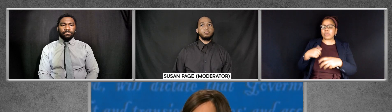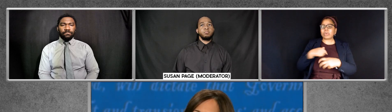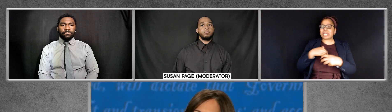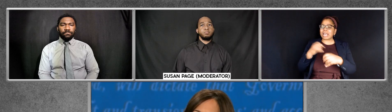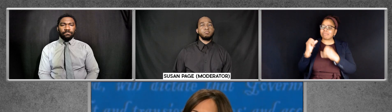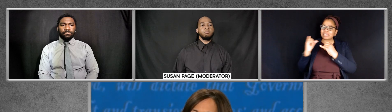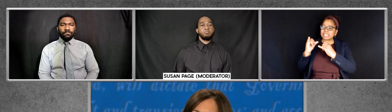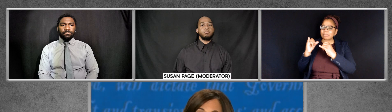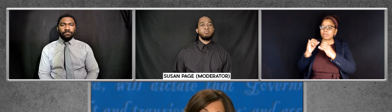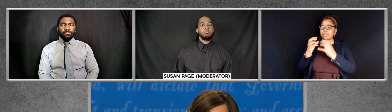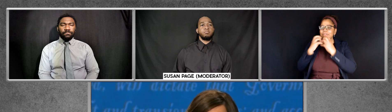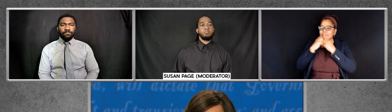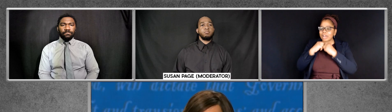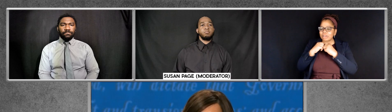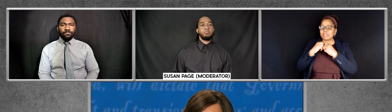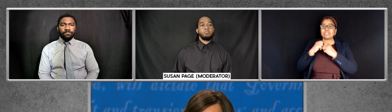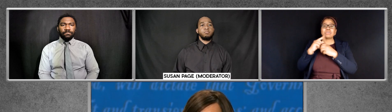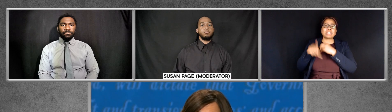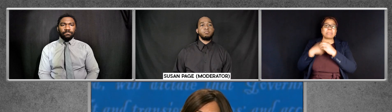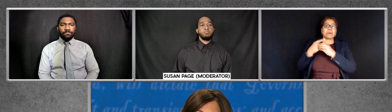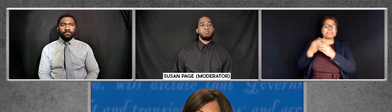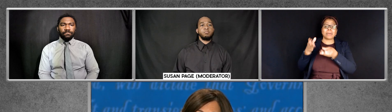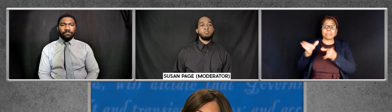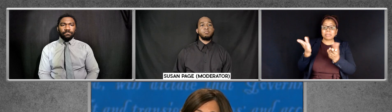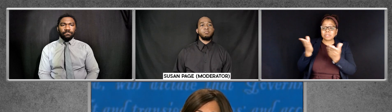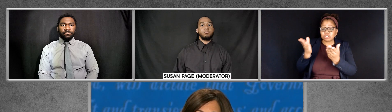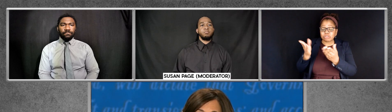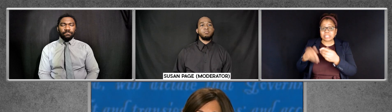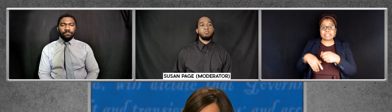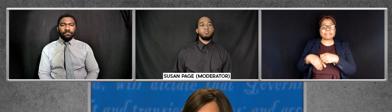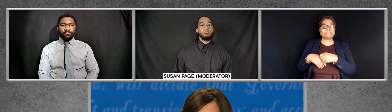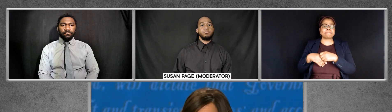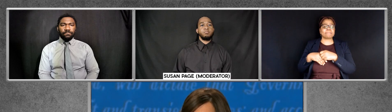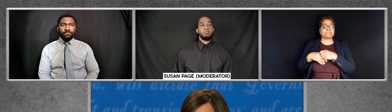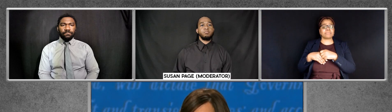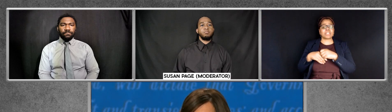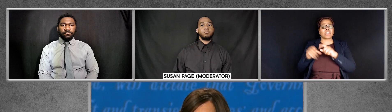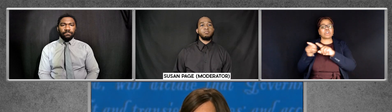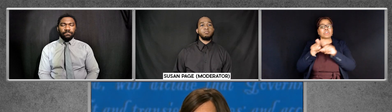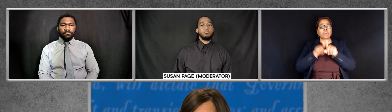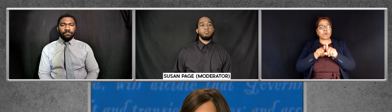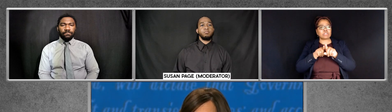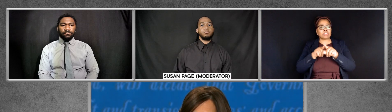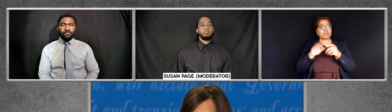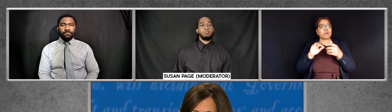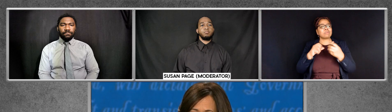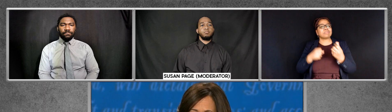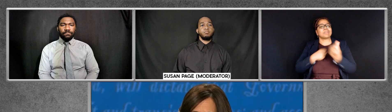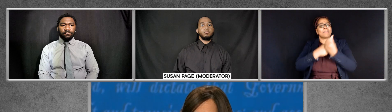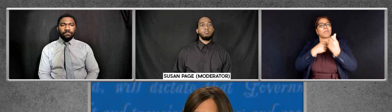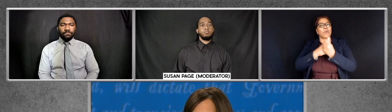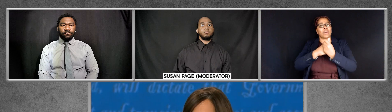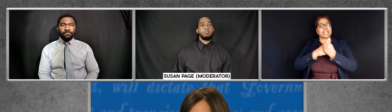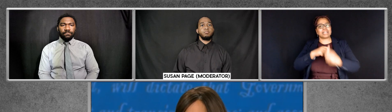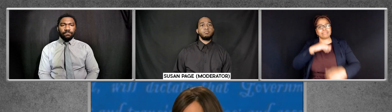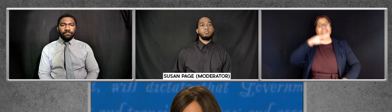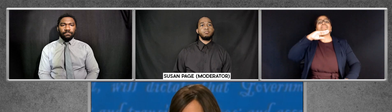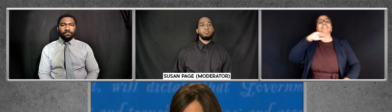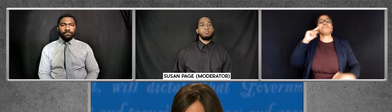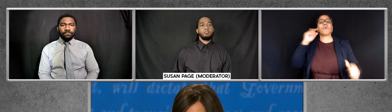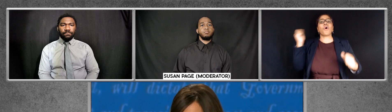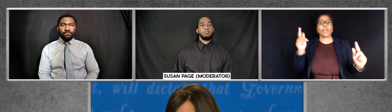the value and the dignity of public service, and about the importance of fighting for the dignity of all people. And I think Joe asked me to serve with